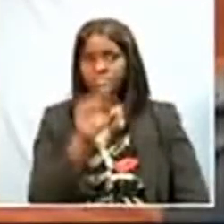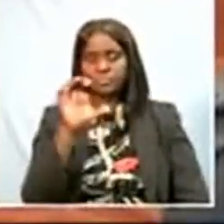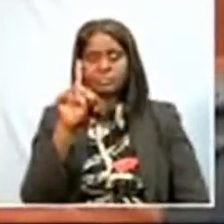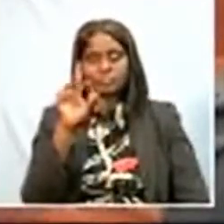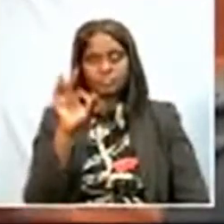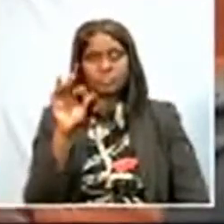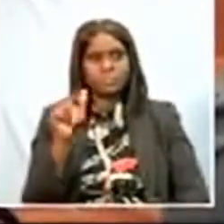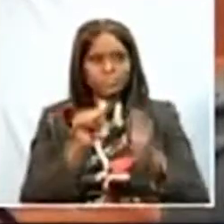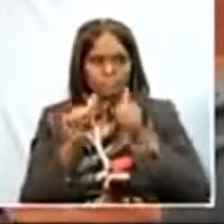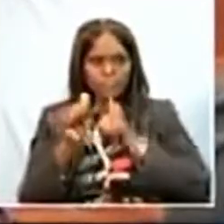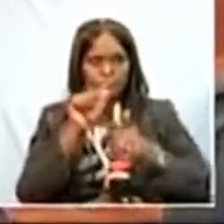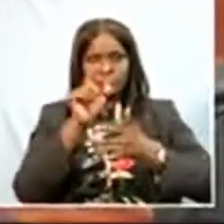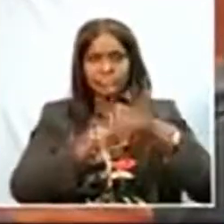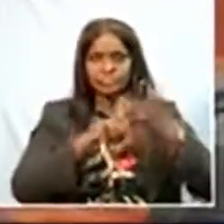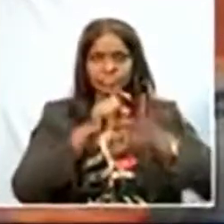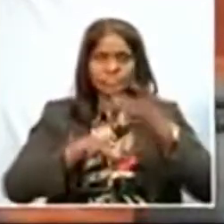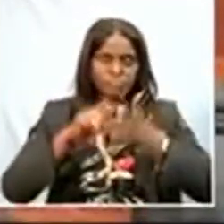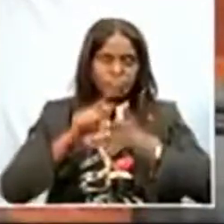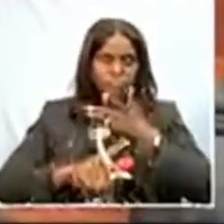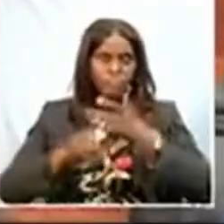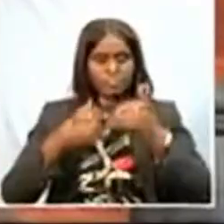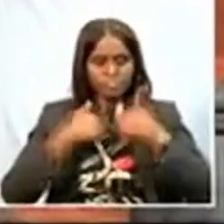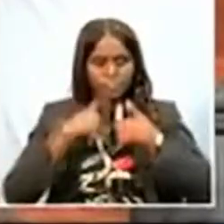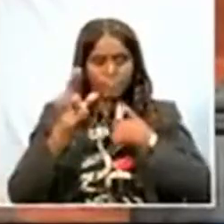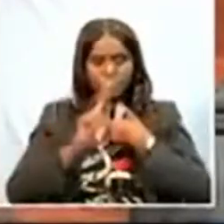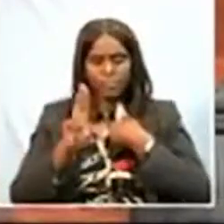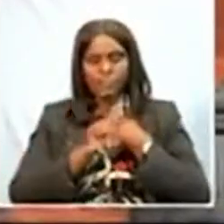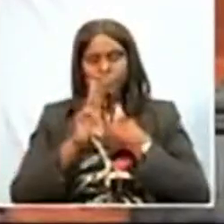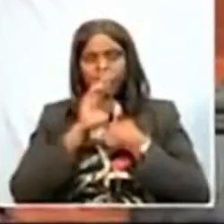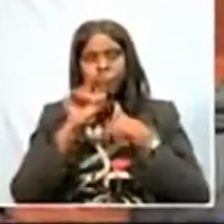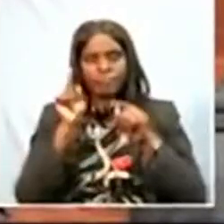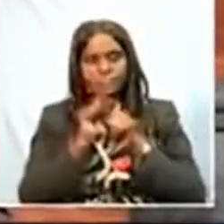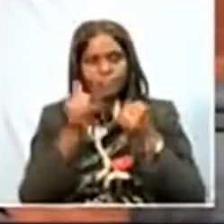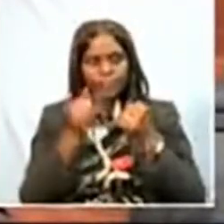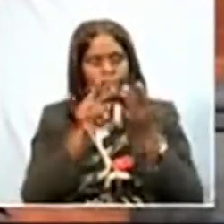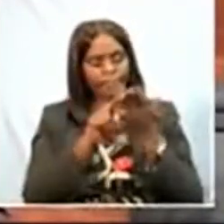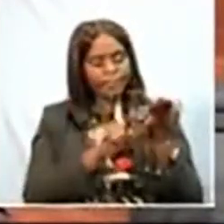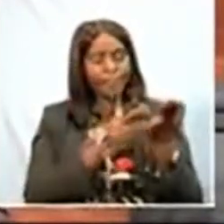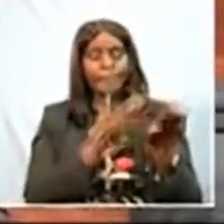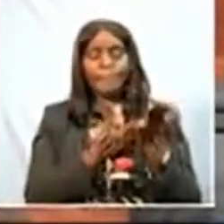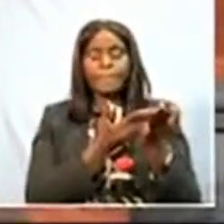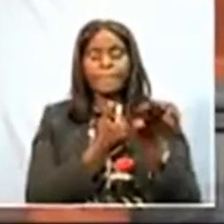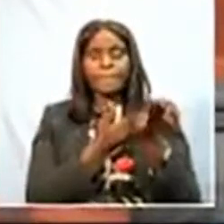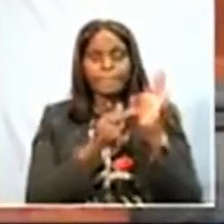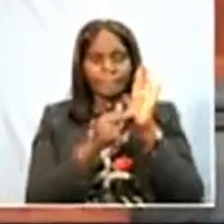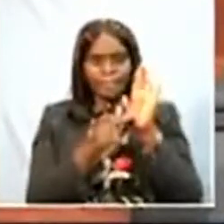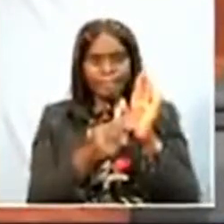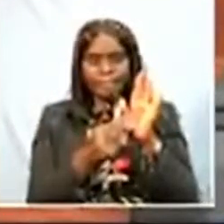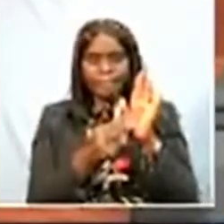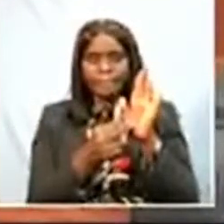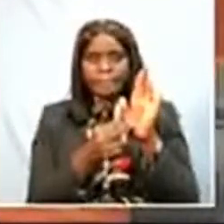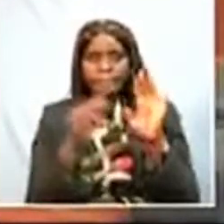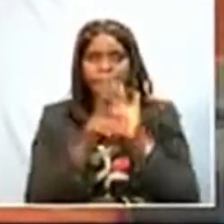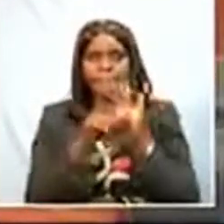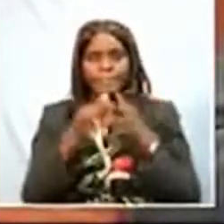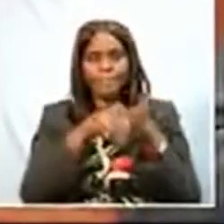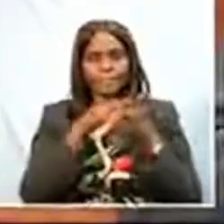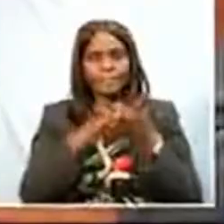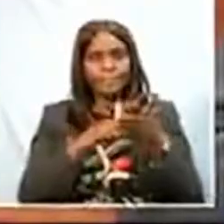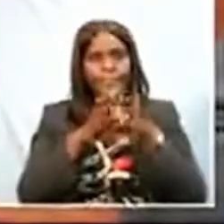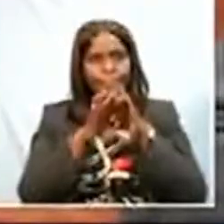CDF administrative costs have been spent, and the status are shown in the table